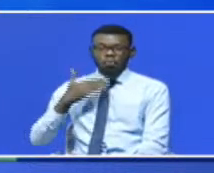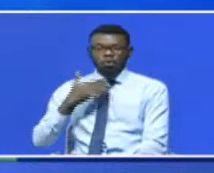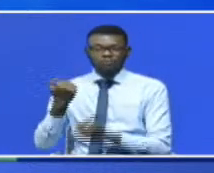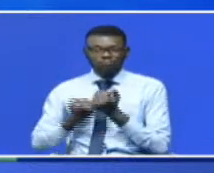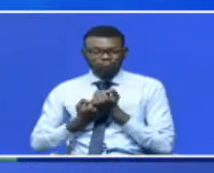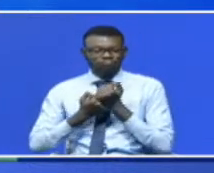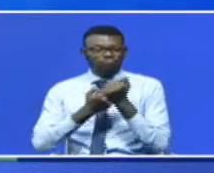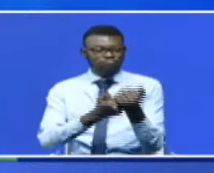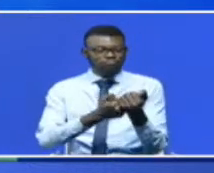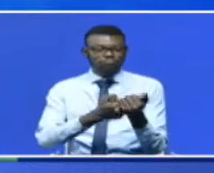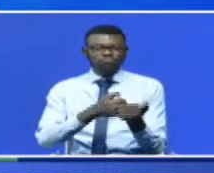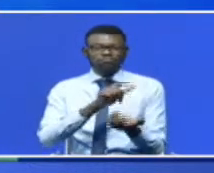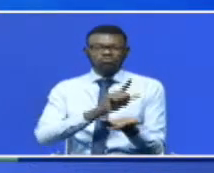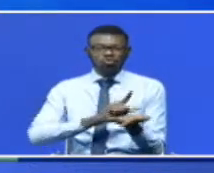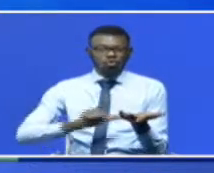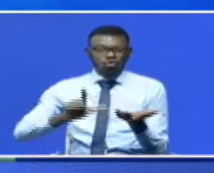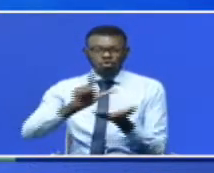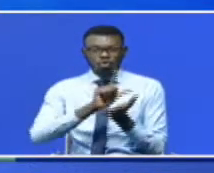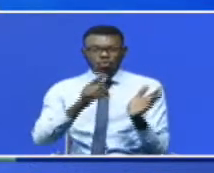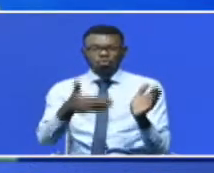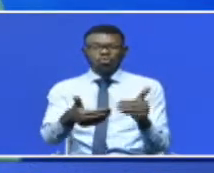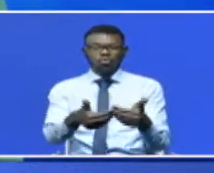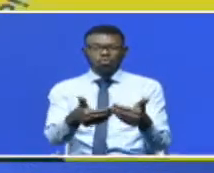local communities.